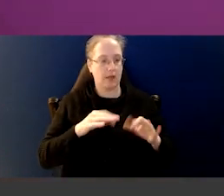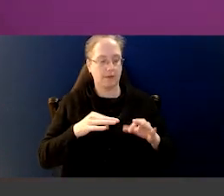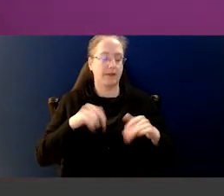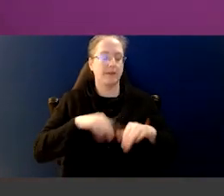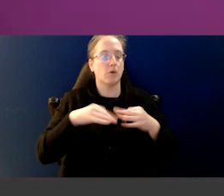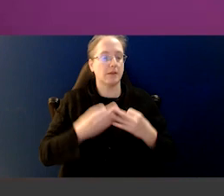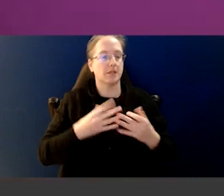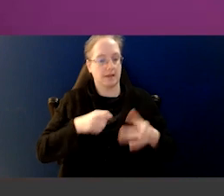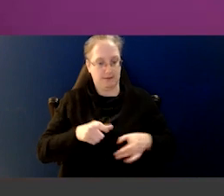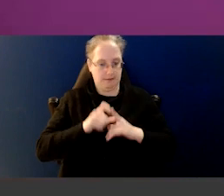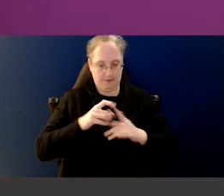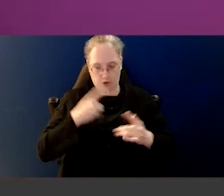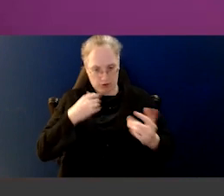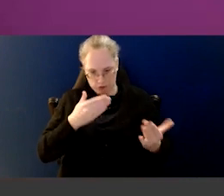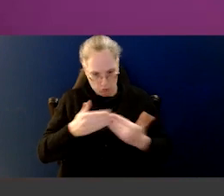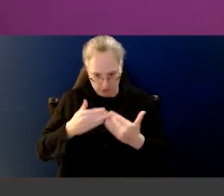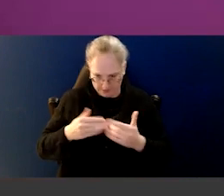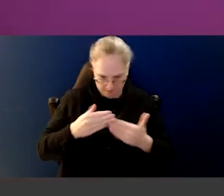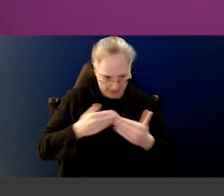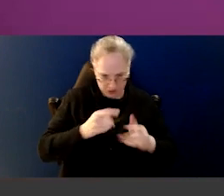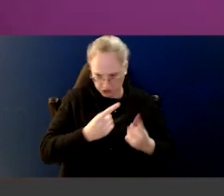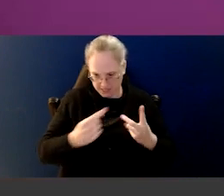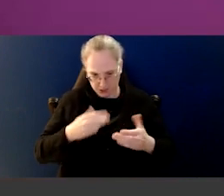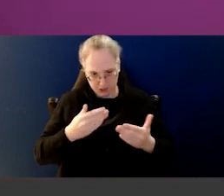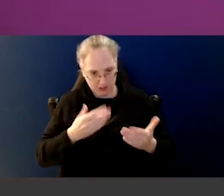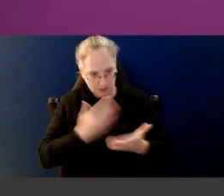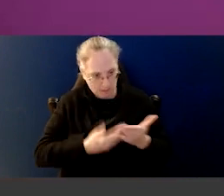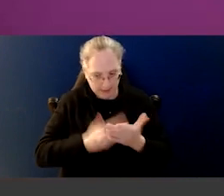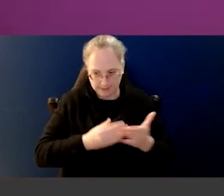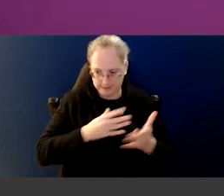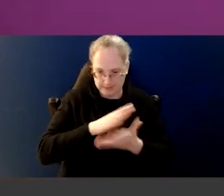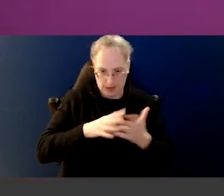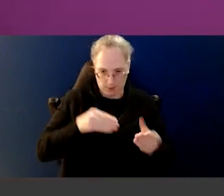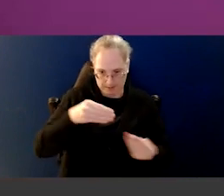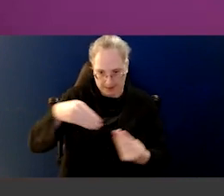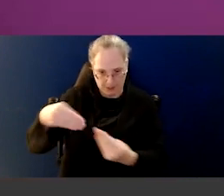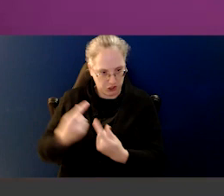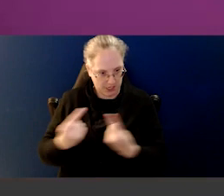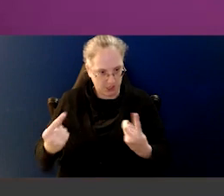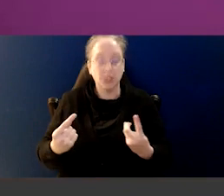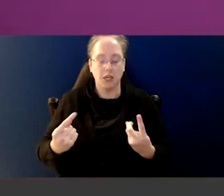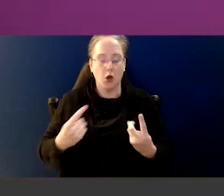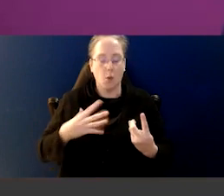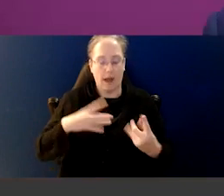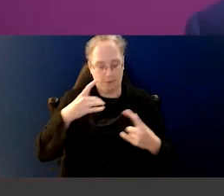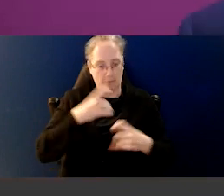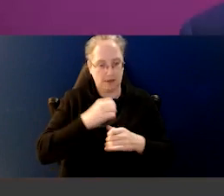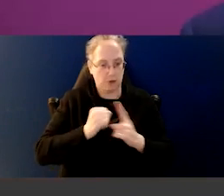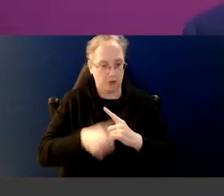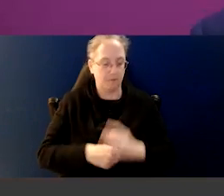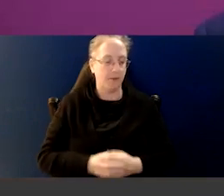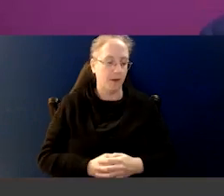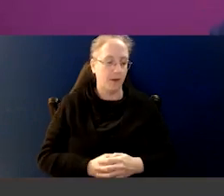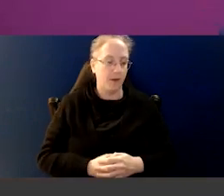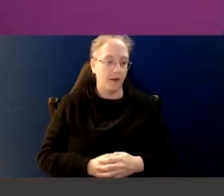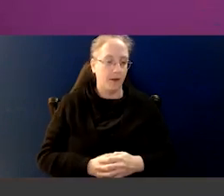be dealt with in the long run. So it's a really important part of our business. We take it really seriously. We